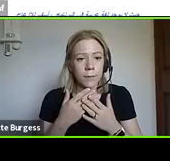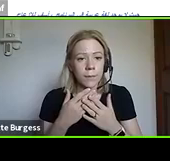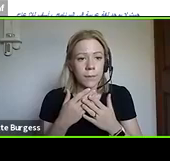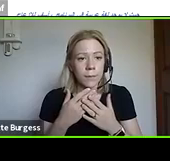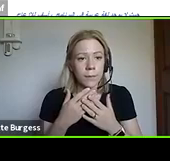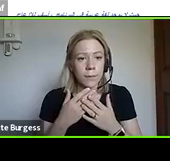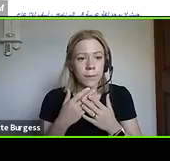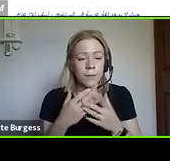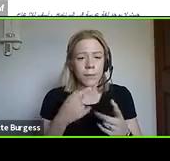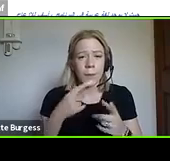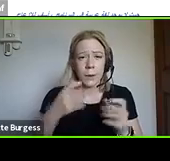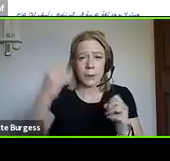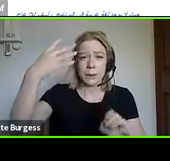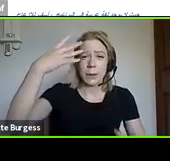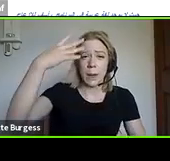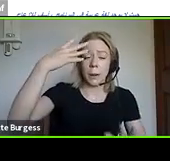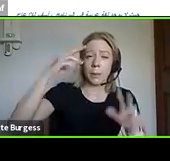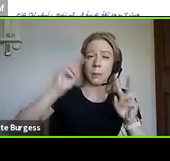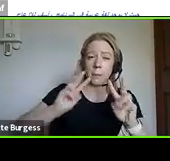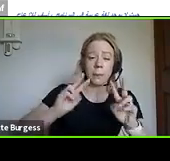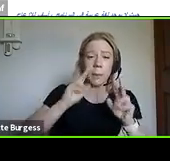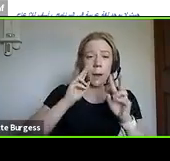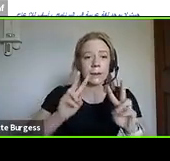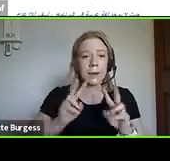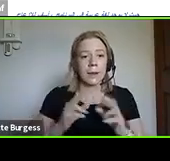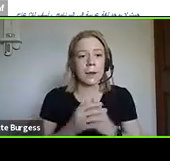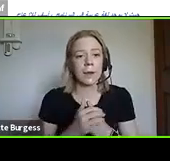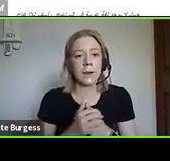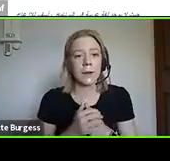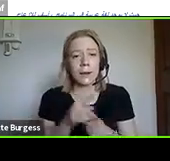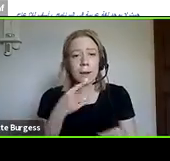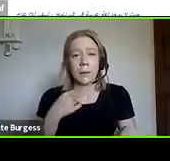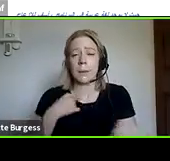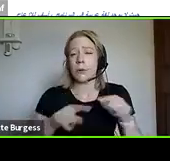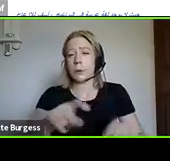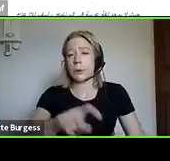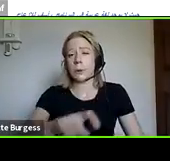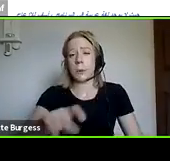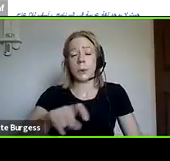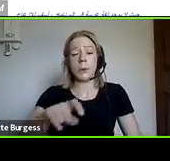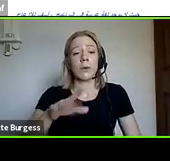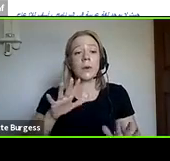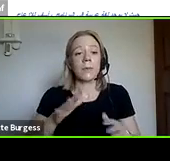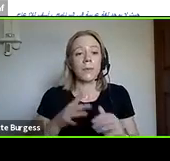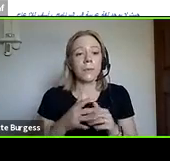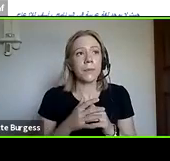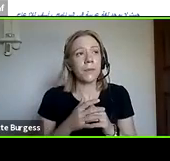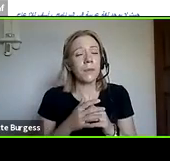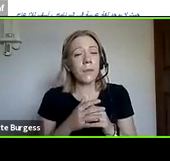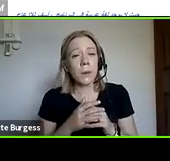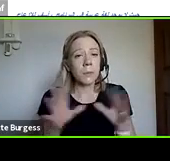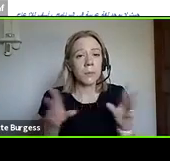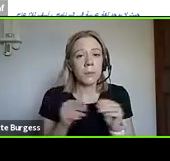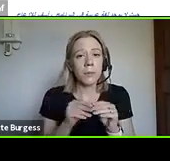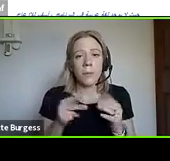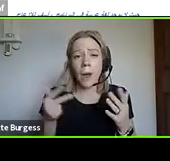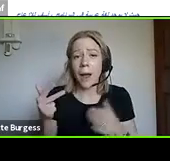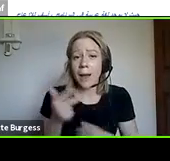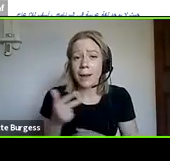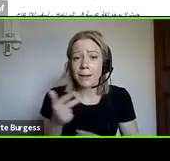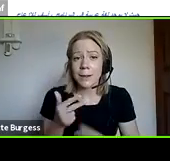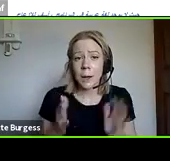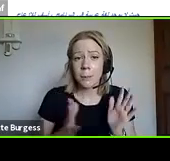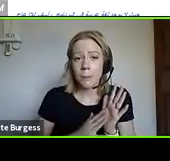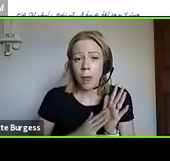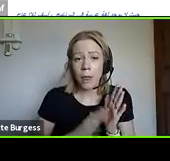You've got the sun in your eyes. I'm trying to move around. So it took us about 18 months. I